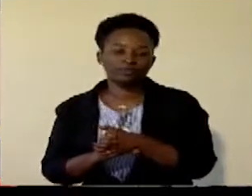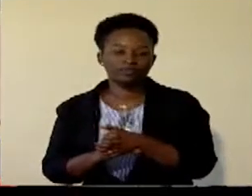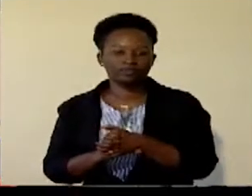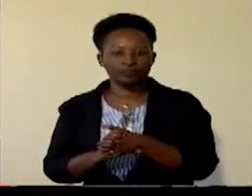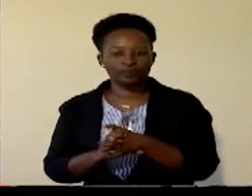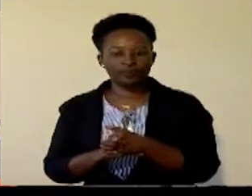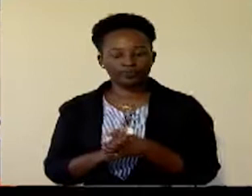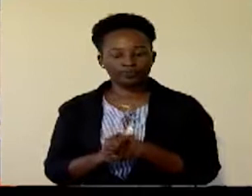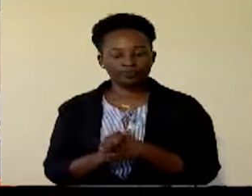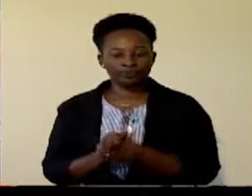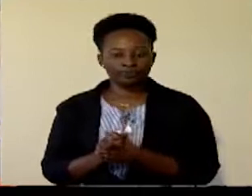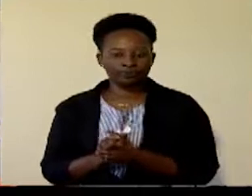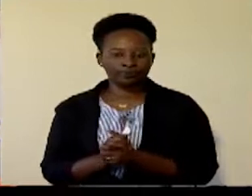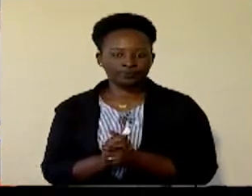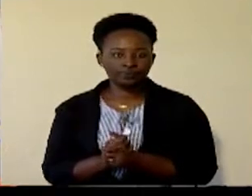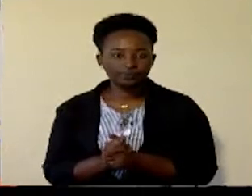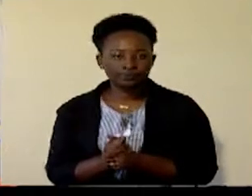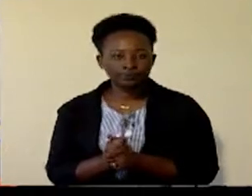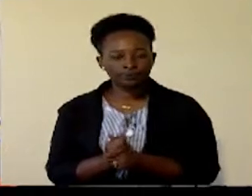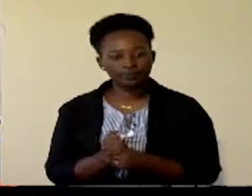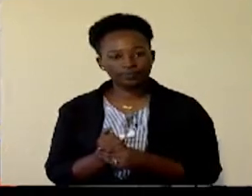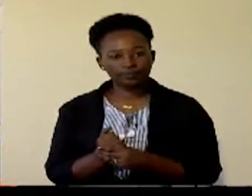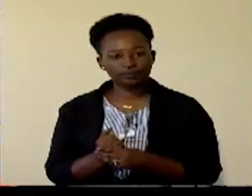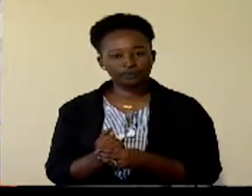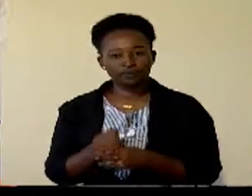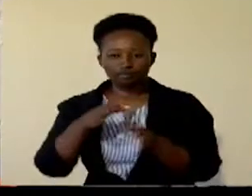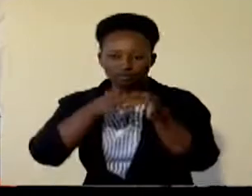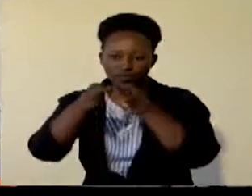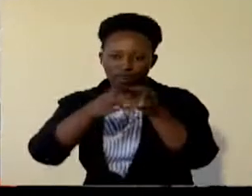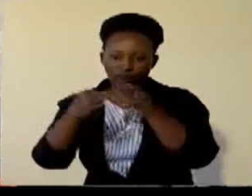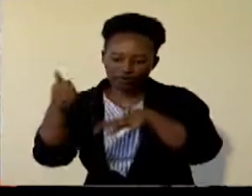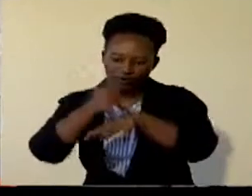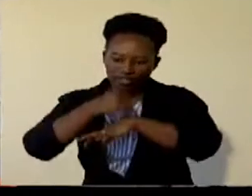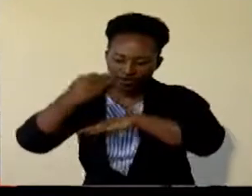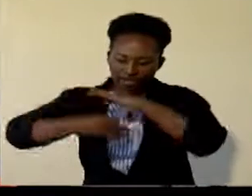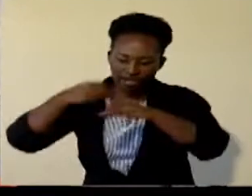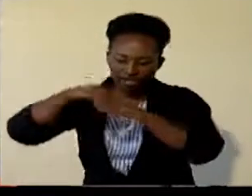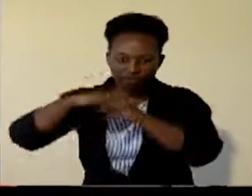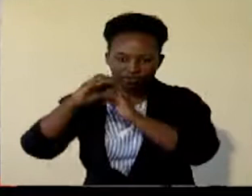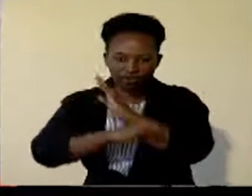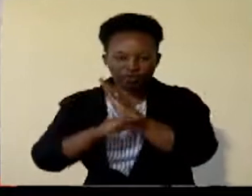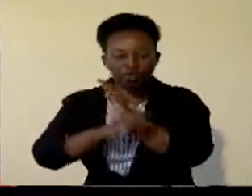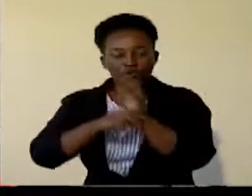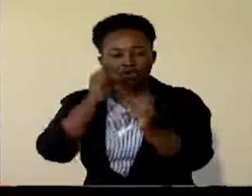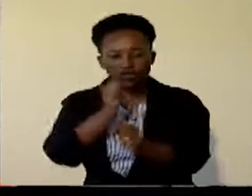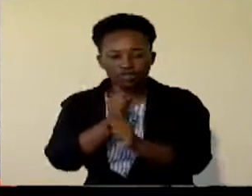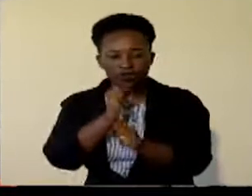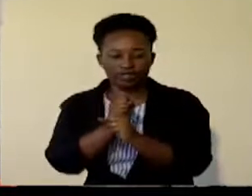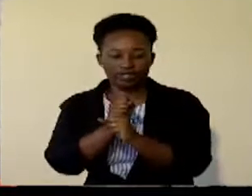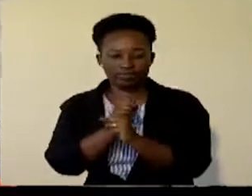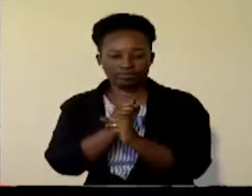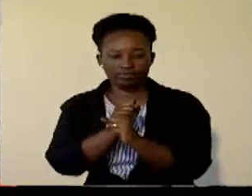the establishment of domestic industries to produce manufactured goods,